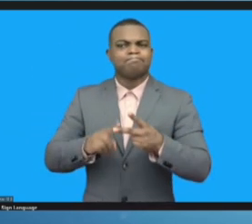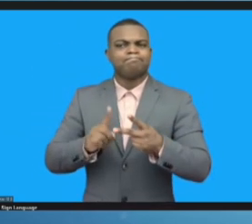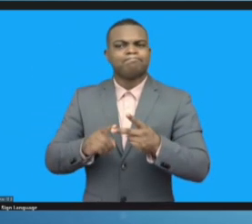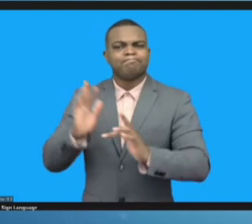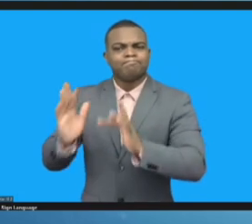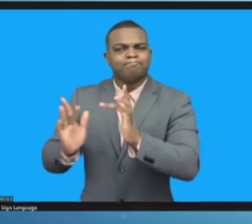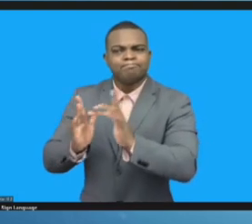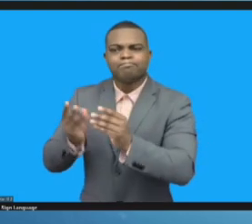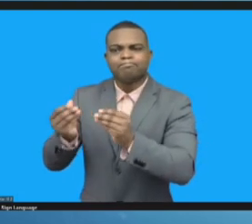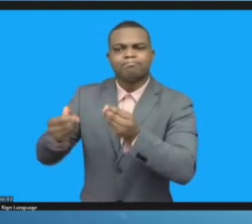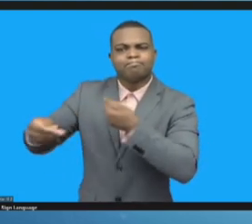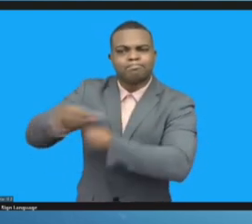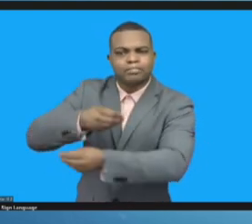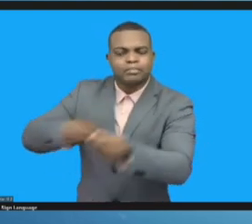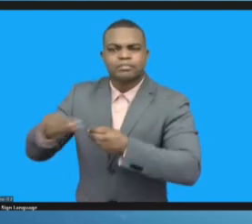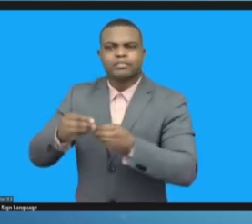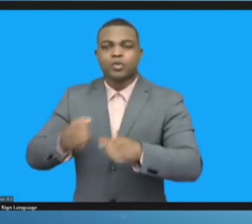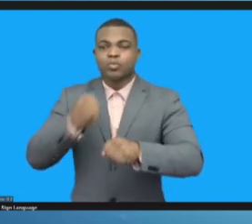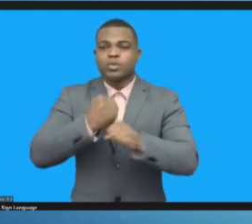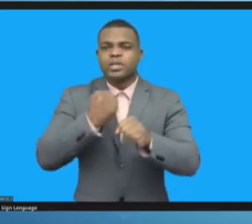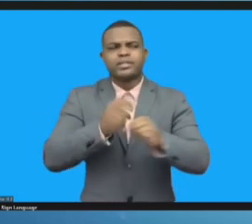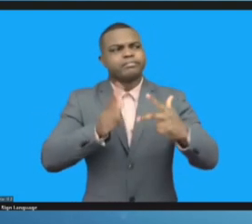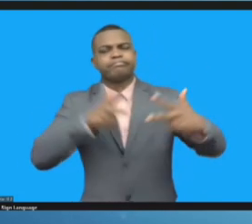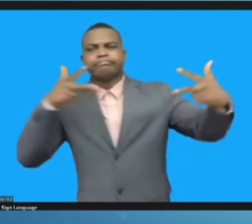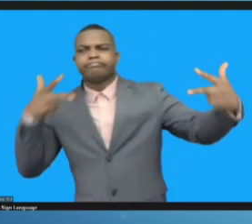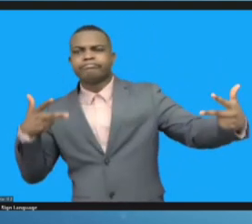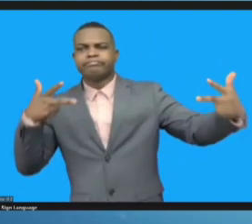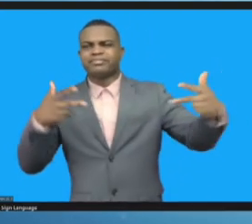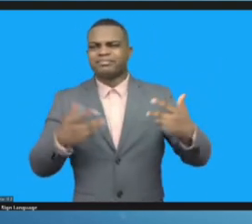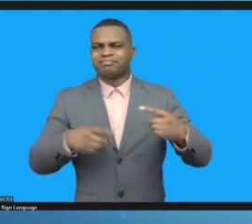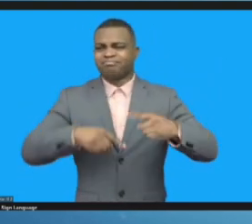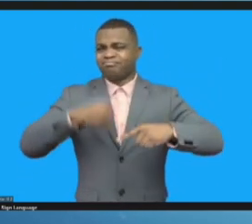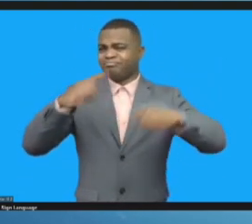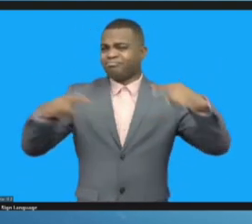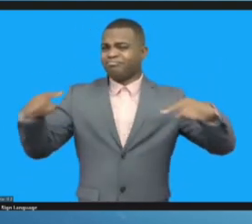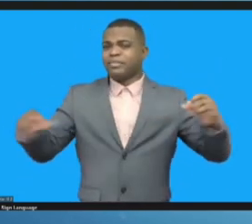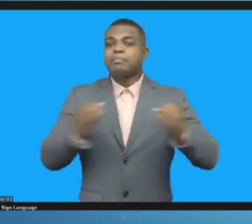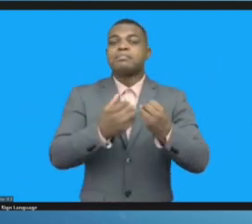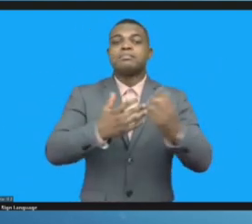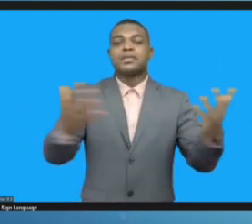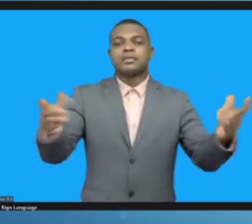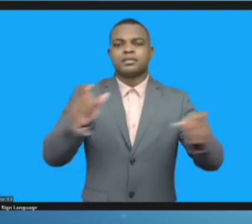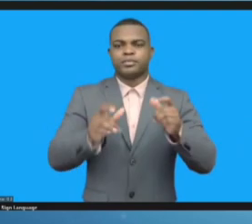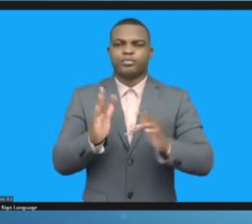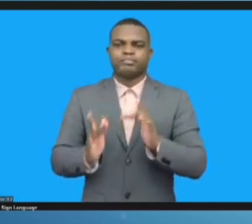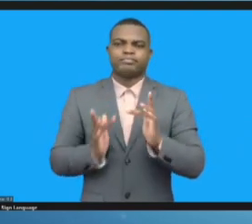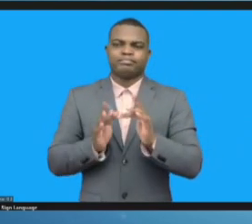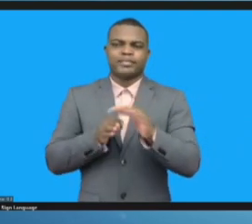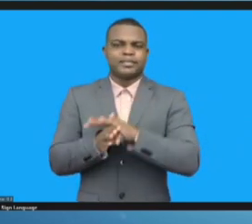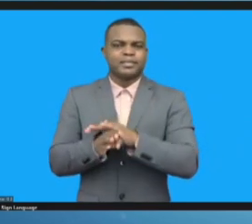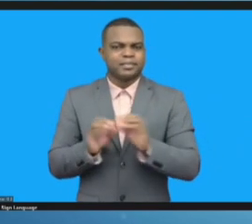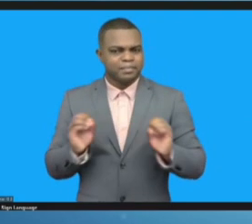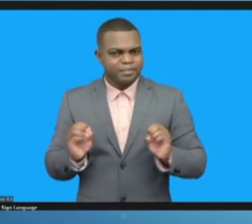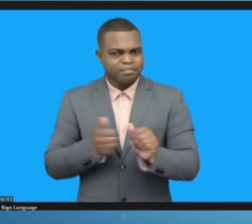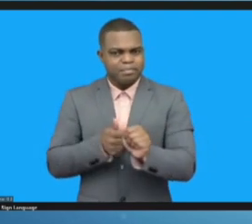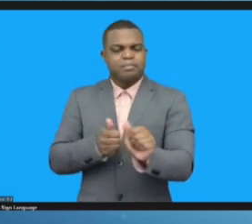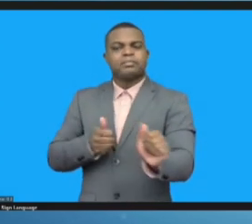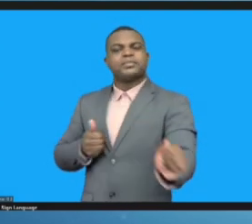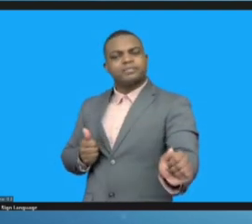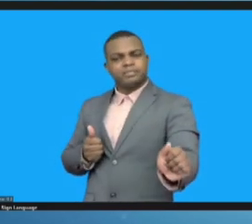development, particularly for the least developing countries, remains as true today as it ever has.